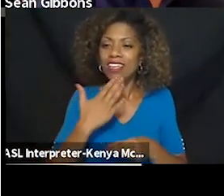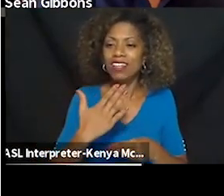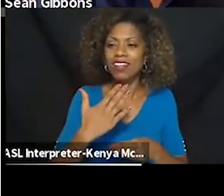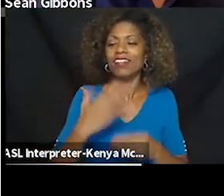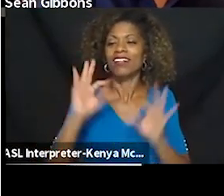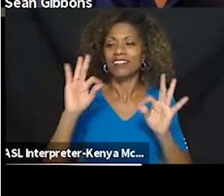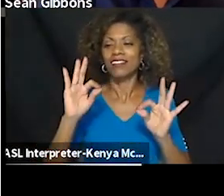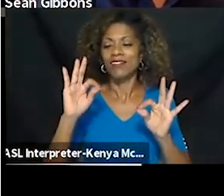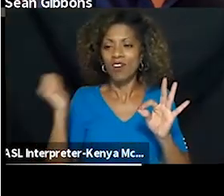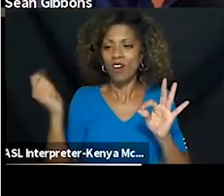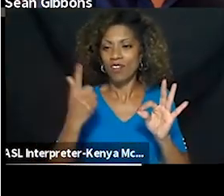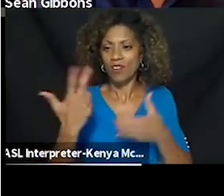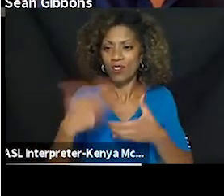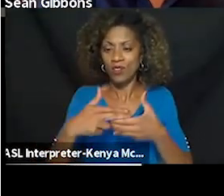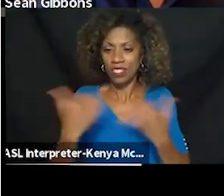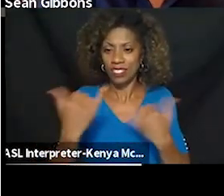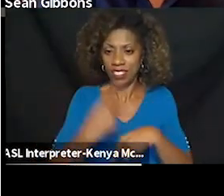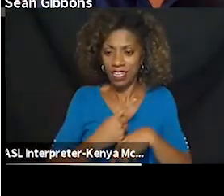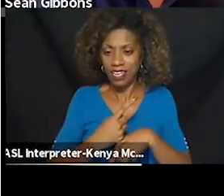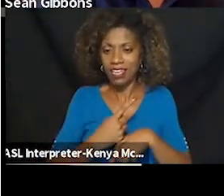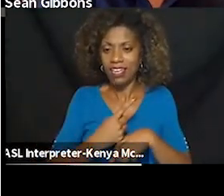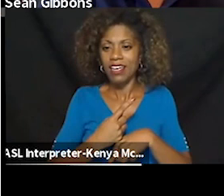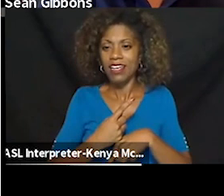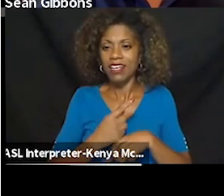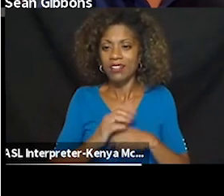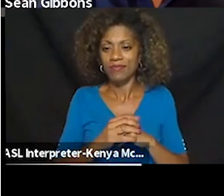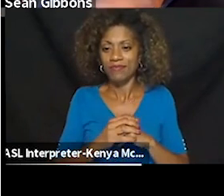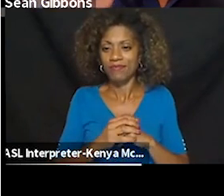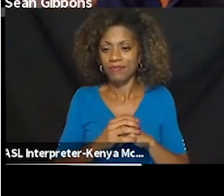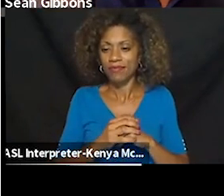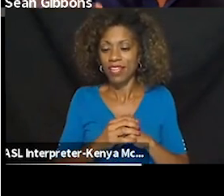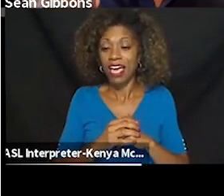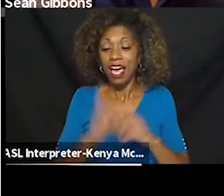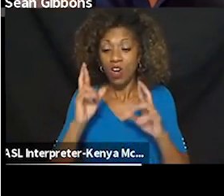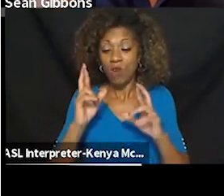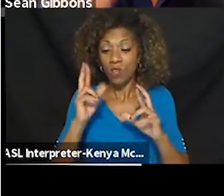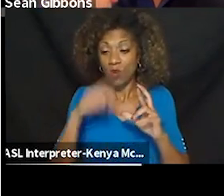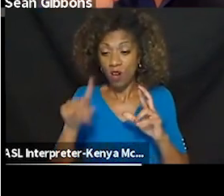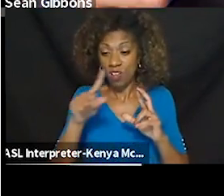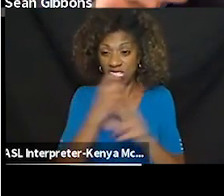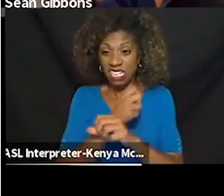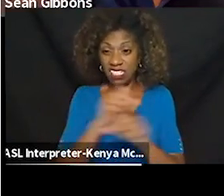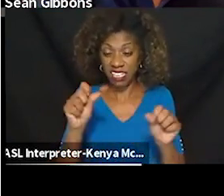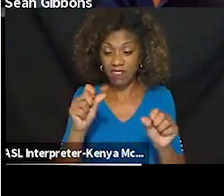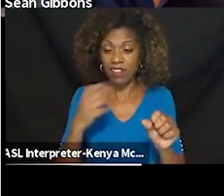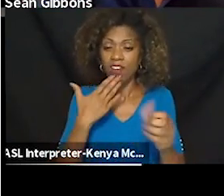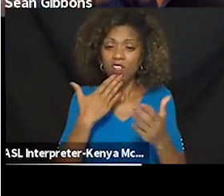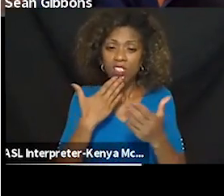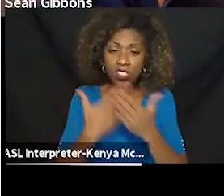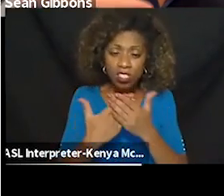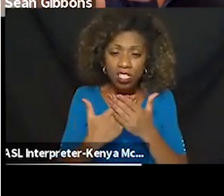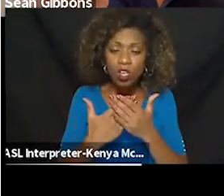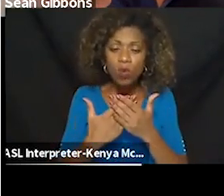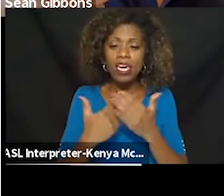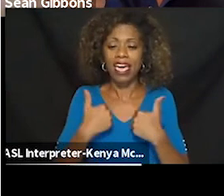Kenya, for being with us and offering her ASL services, interpretation services. Hope everybody stays safe and well. We've got some resources we put in the chat,